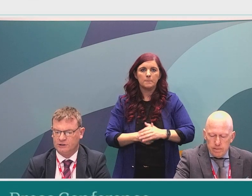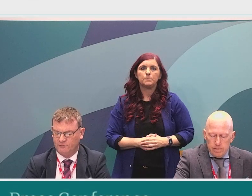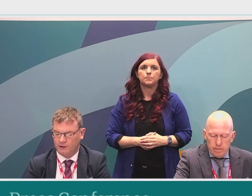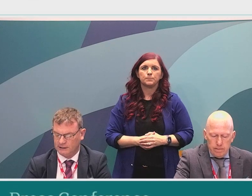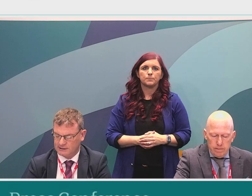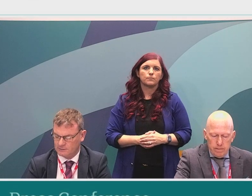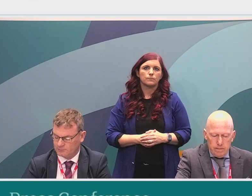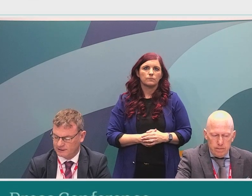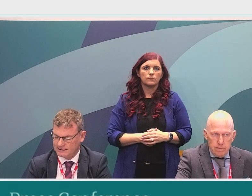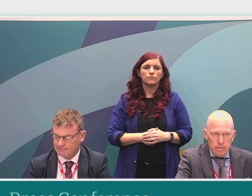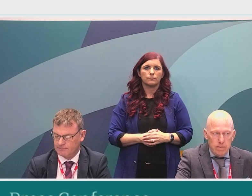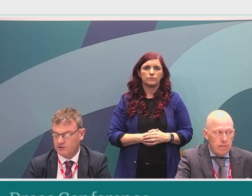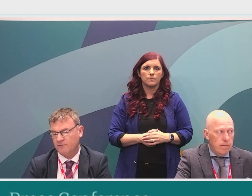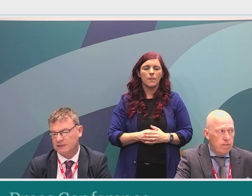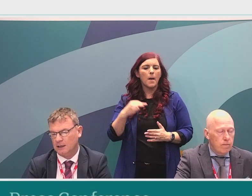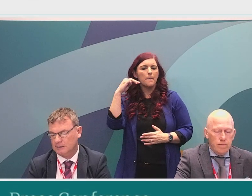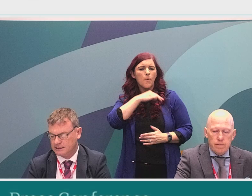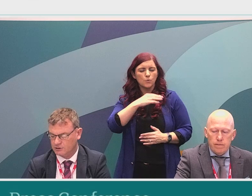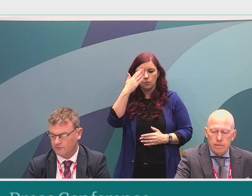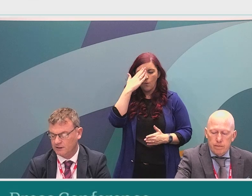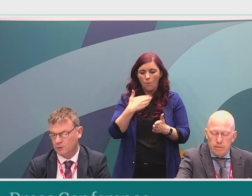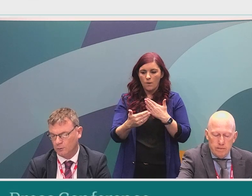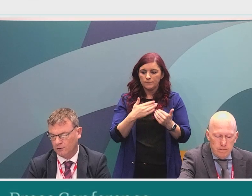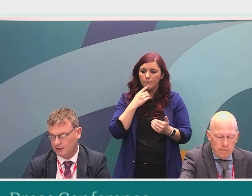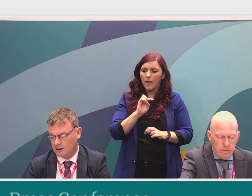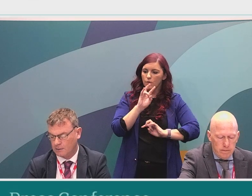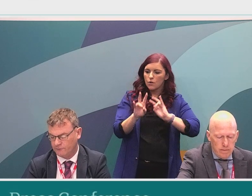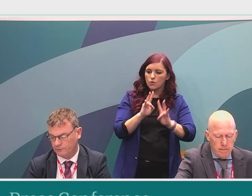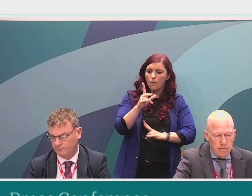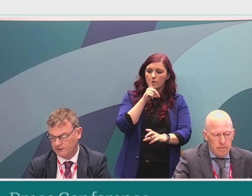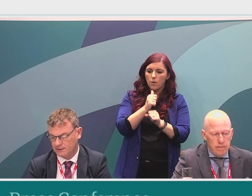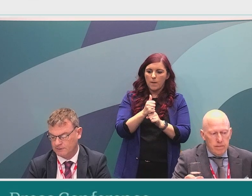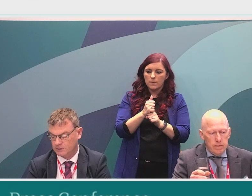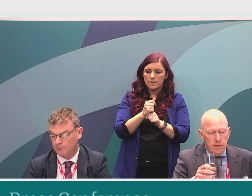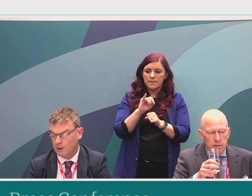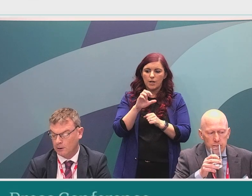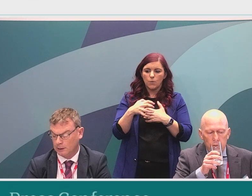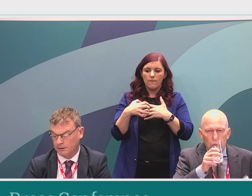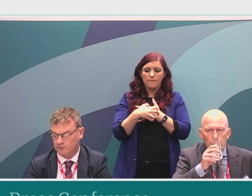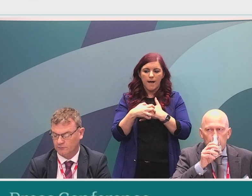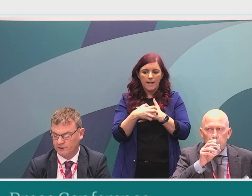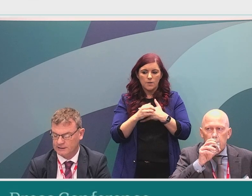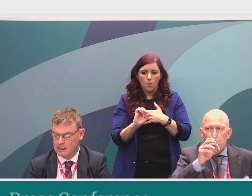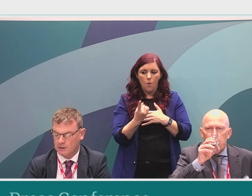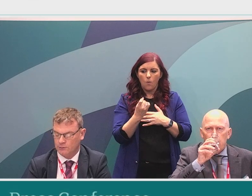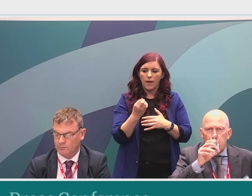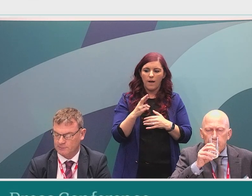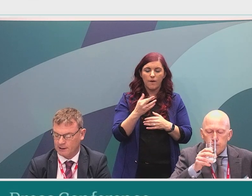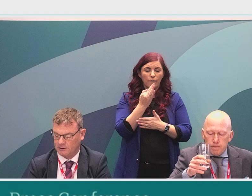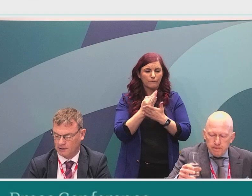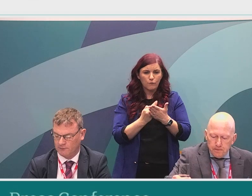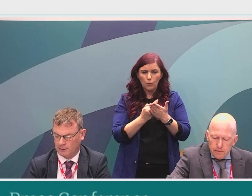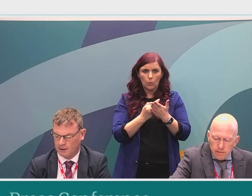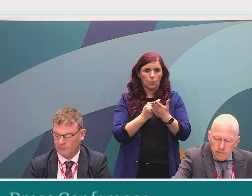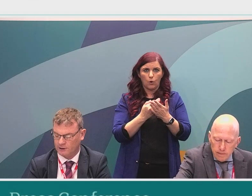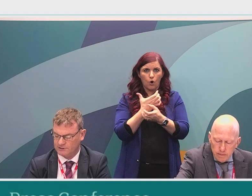Just a few key things to note, please. Surveys on sexual violence only are few. For example, some kind of countries do them as part